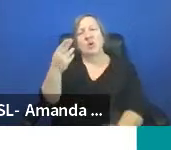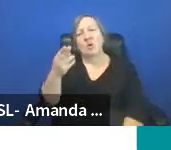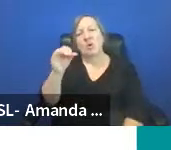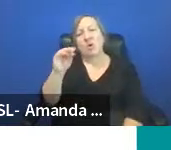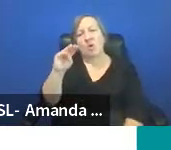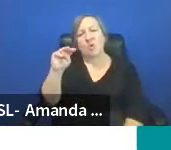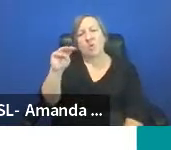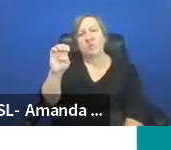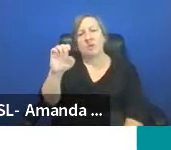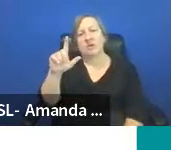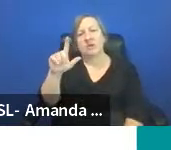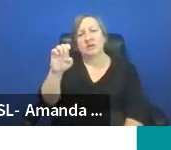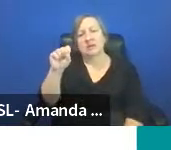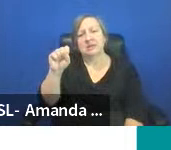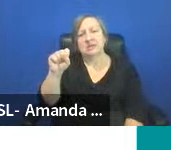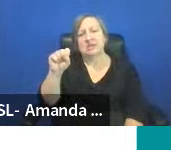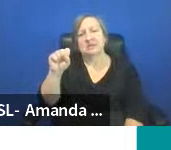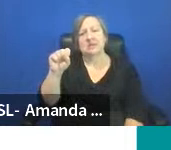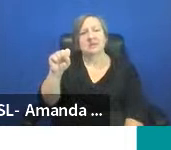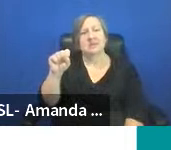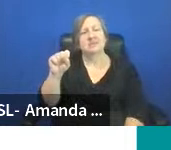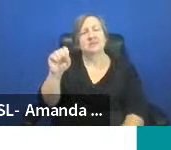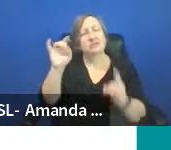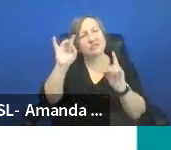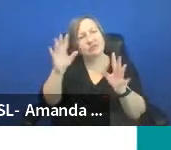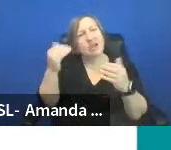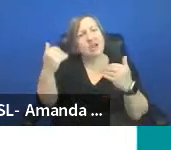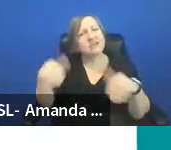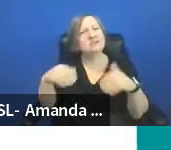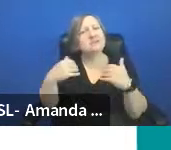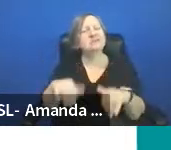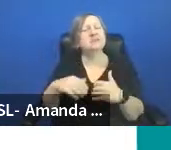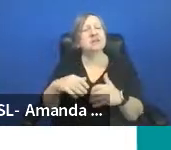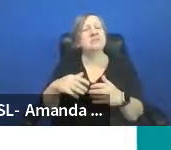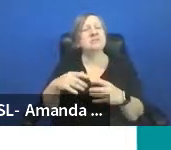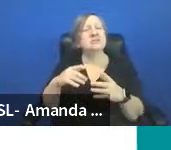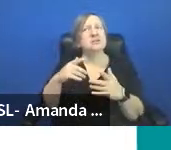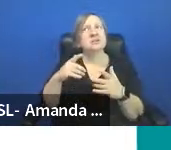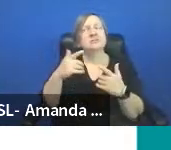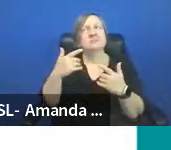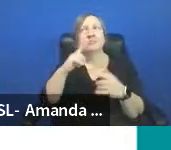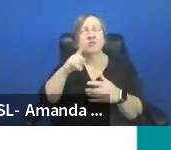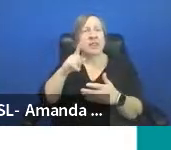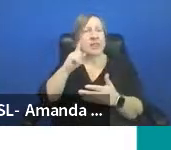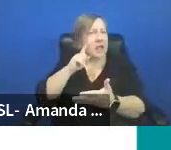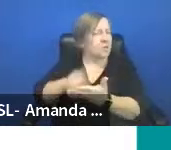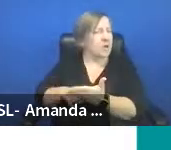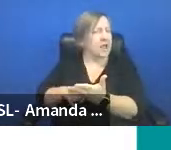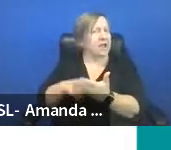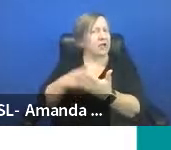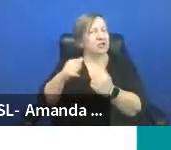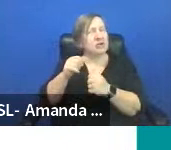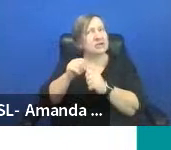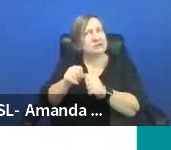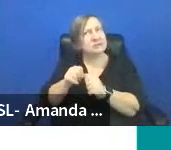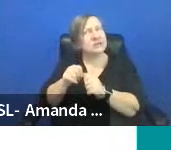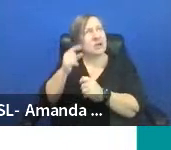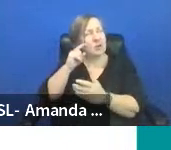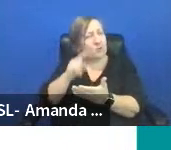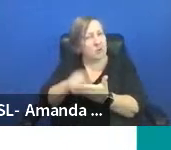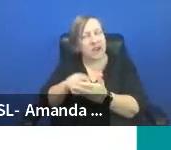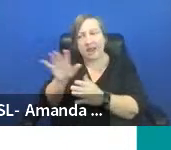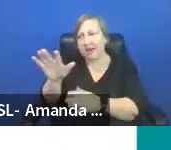am profoundly, I don't know profoundly, but certainly very aware, and try to hold myself aware of the fact that there